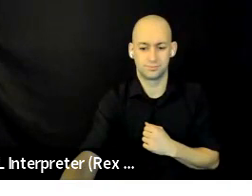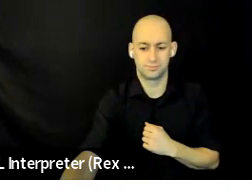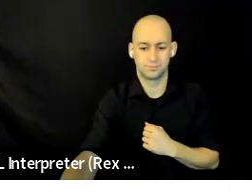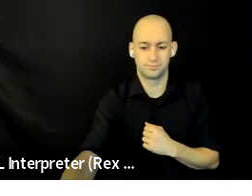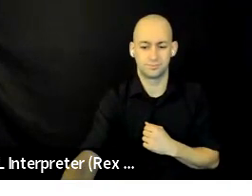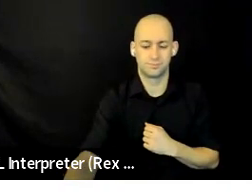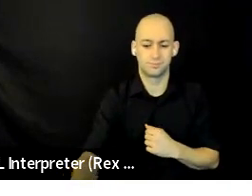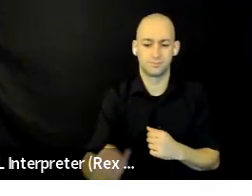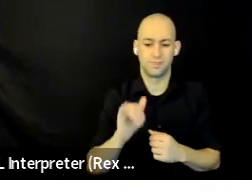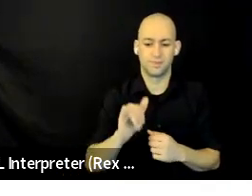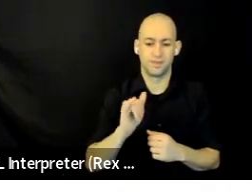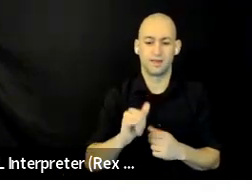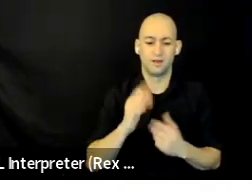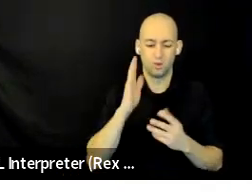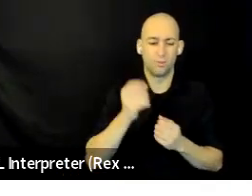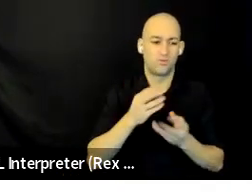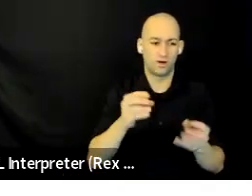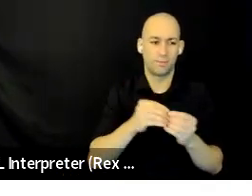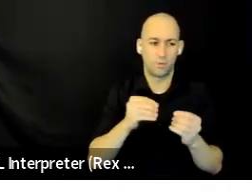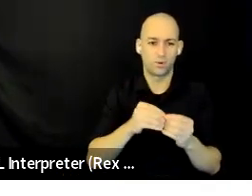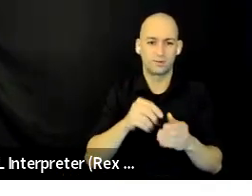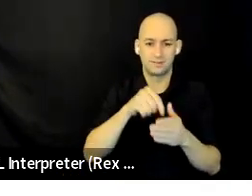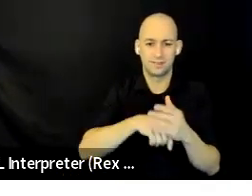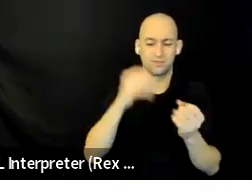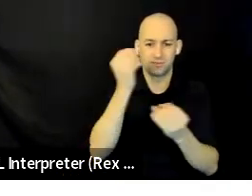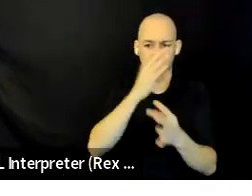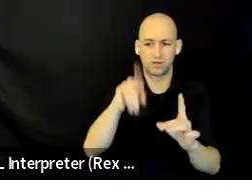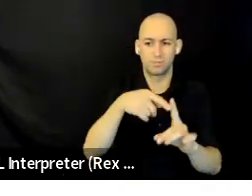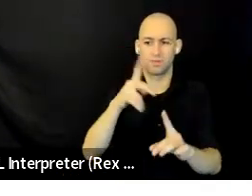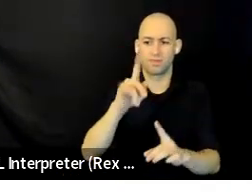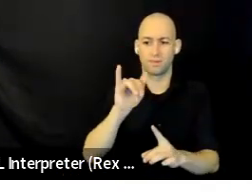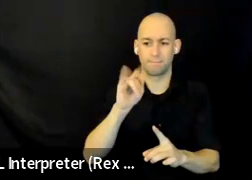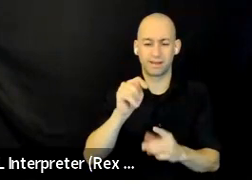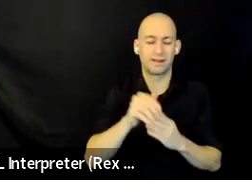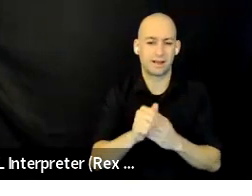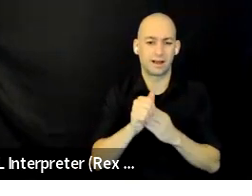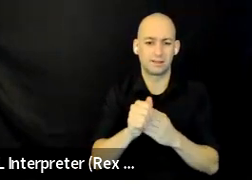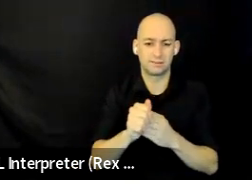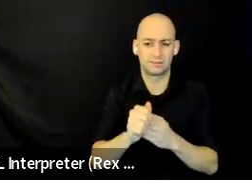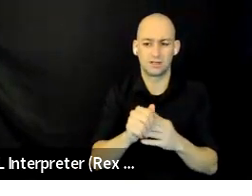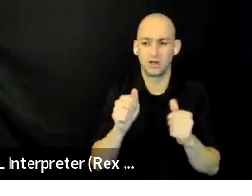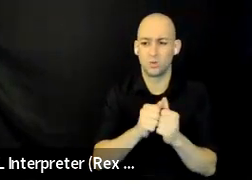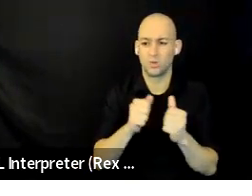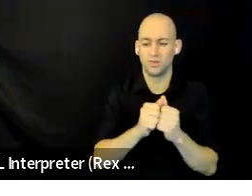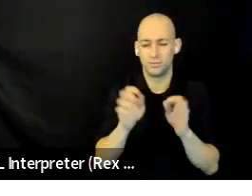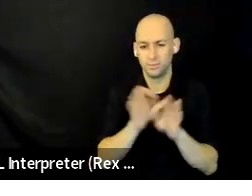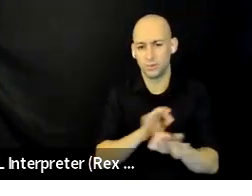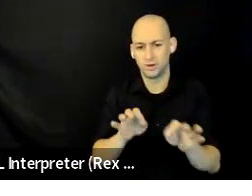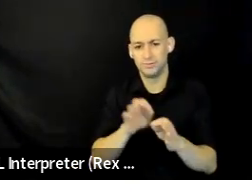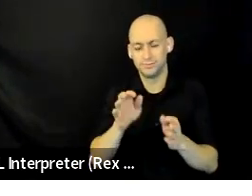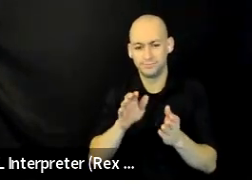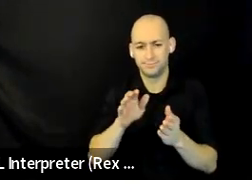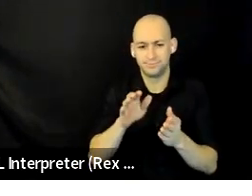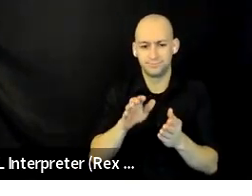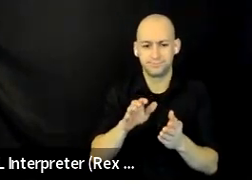detail on specific dates associated with the PID guidance. In regards to the main document and the metrics,